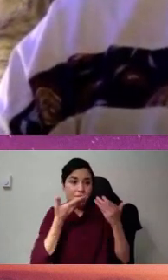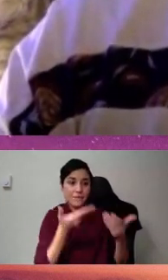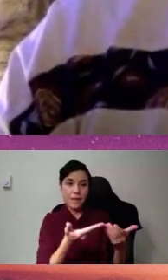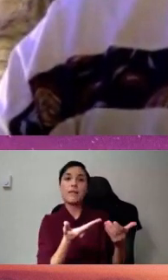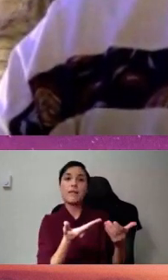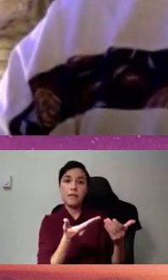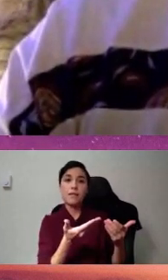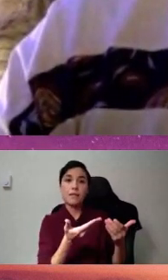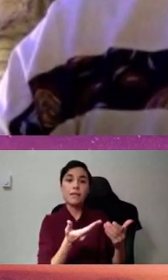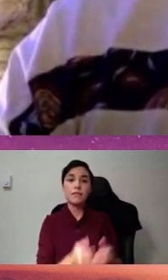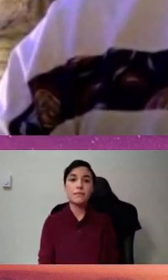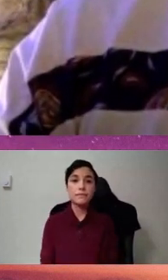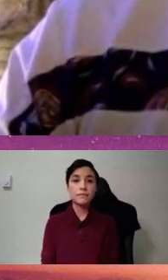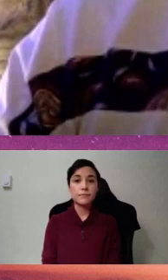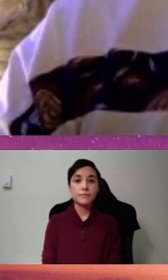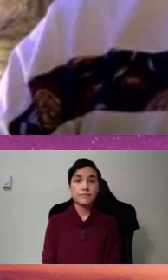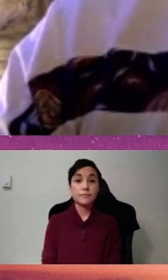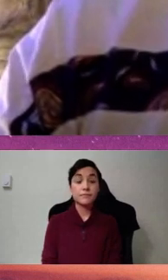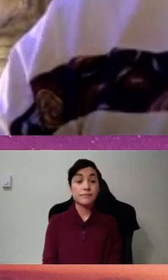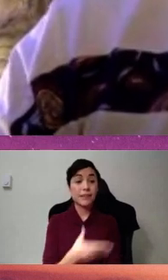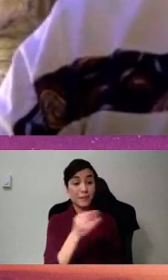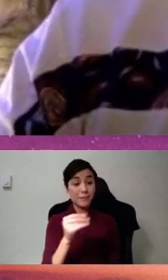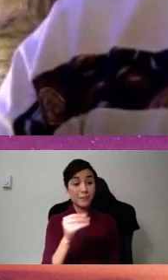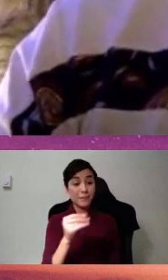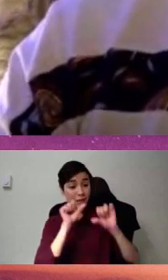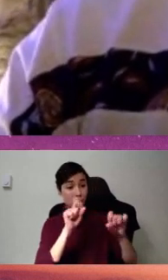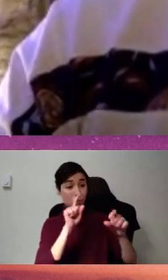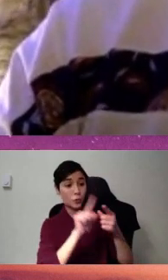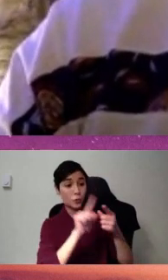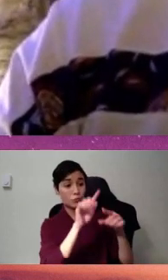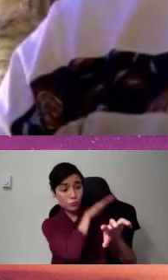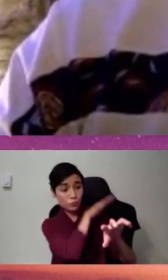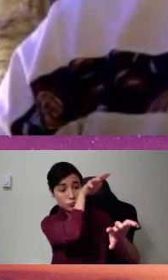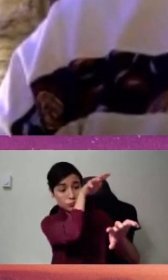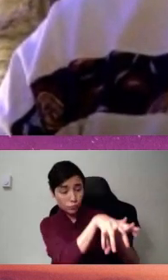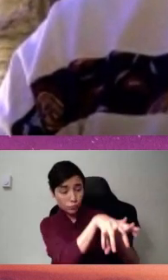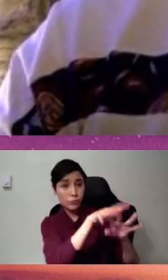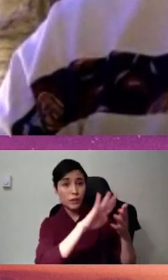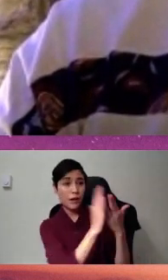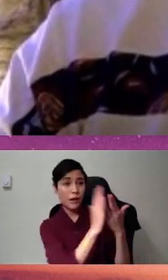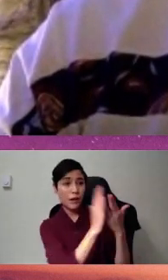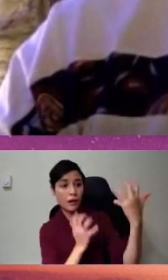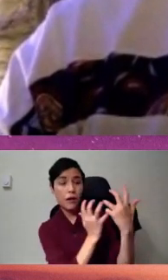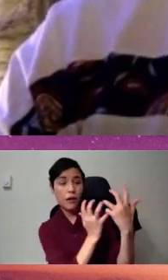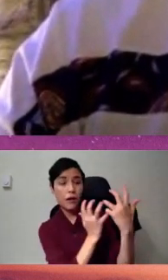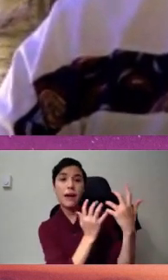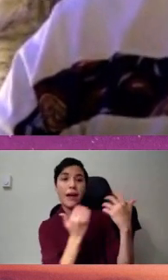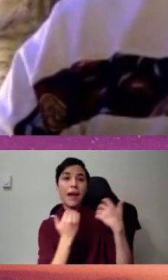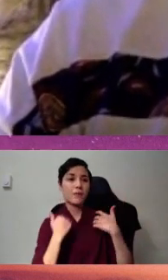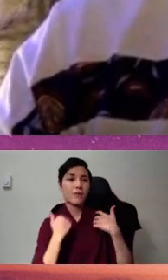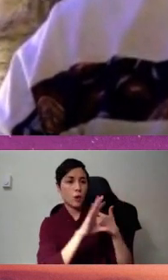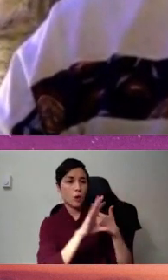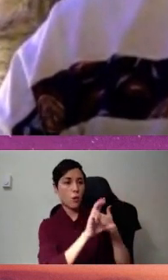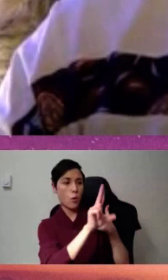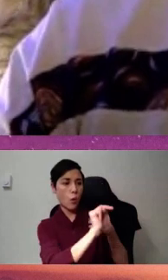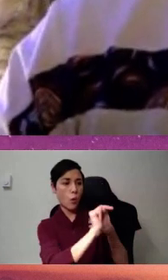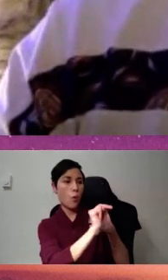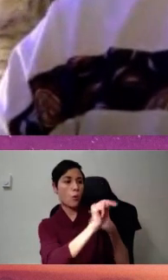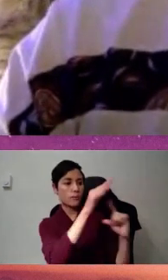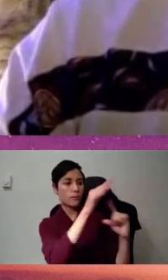to enjoy and root in, and, having a space and an environment,